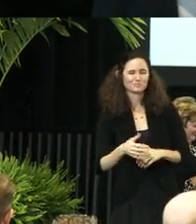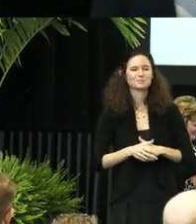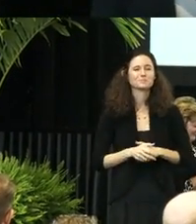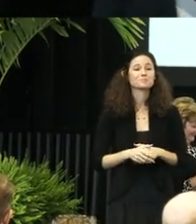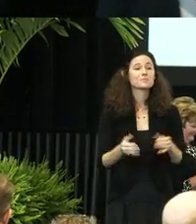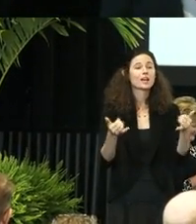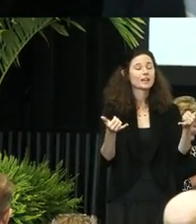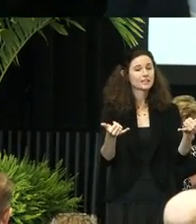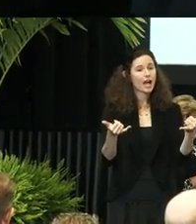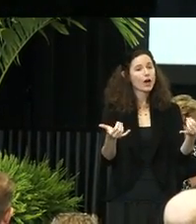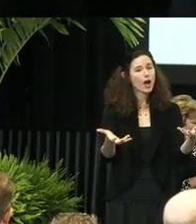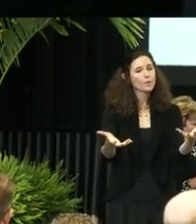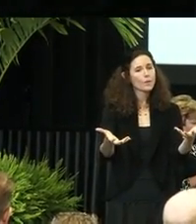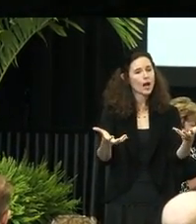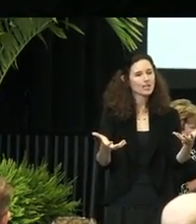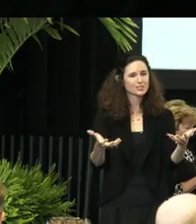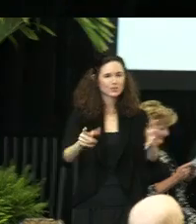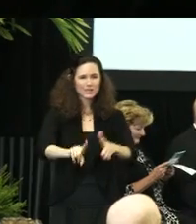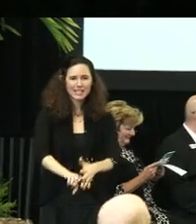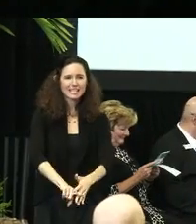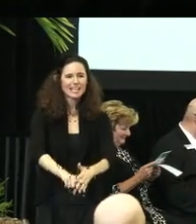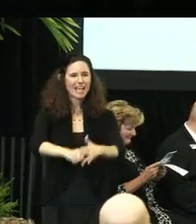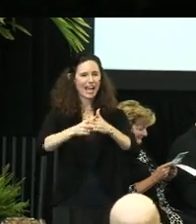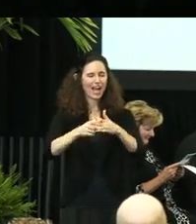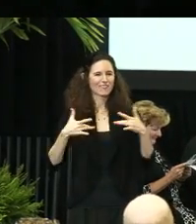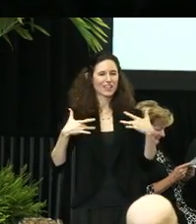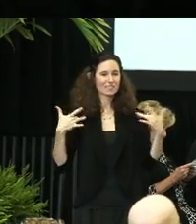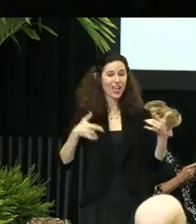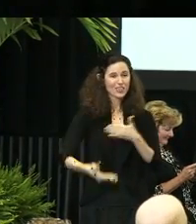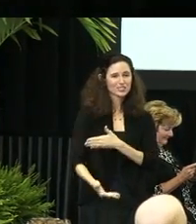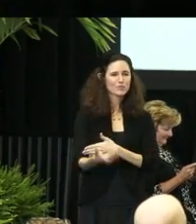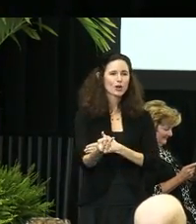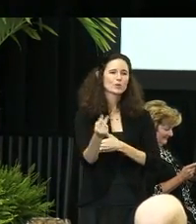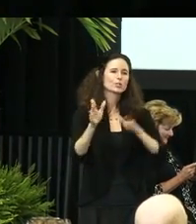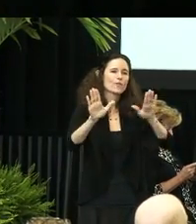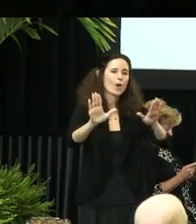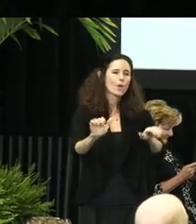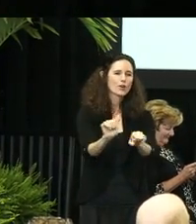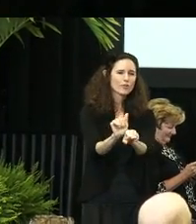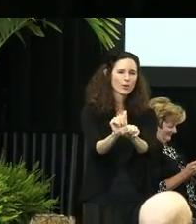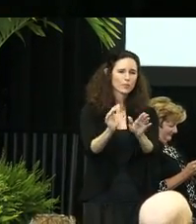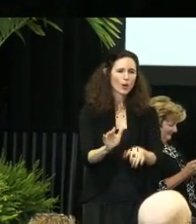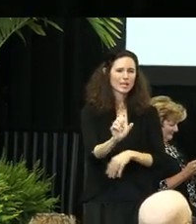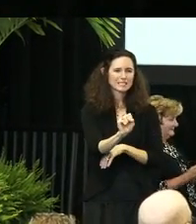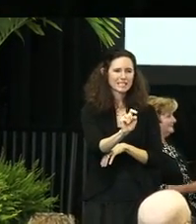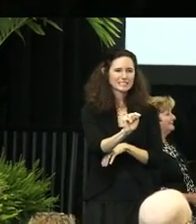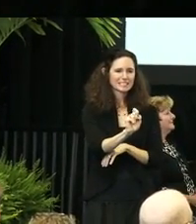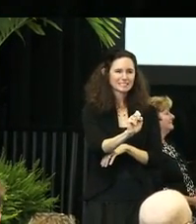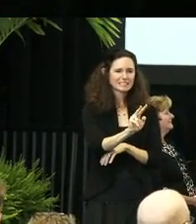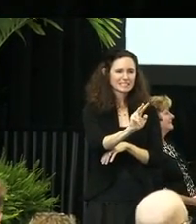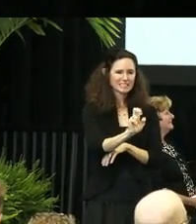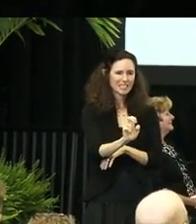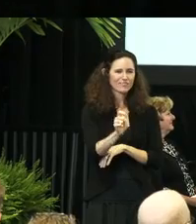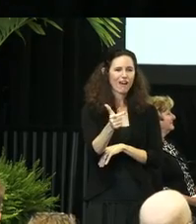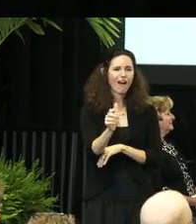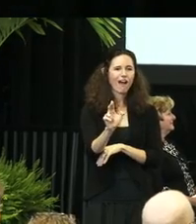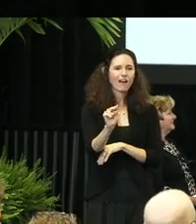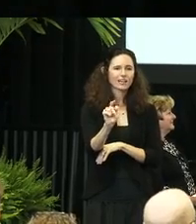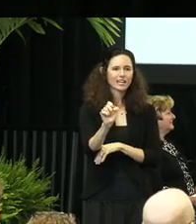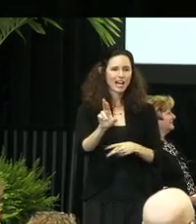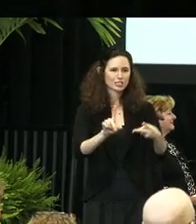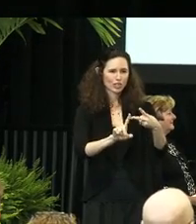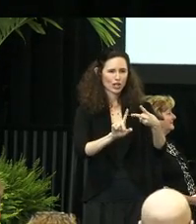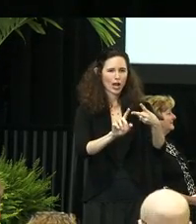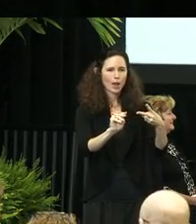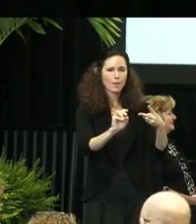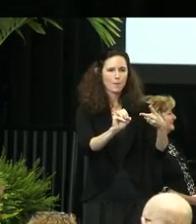So now I'd like to kick off the event this morning with two of our wonderful employees, Steve Gunter from North Campus and Morton Perry from